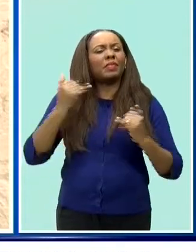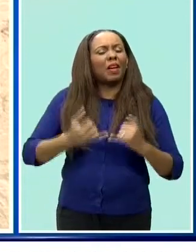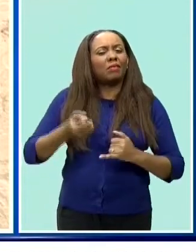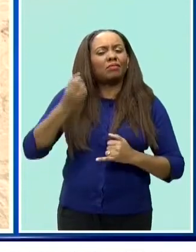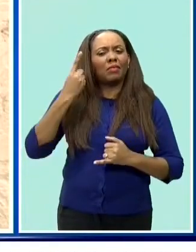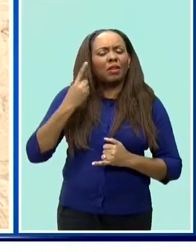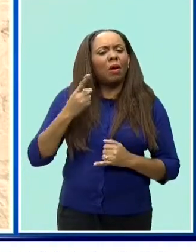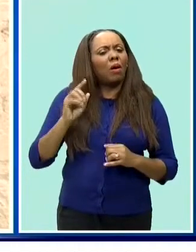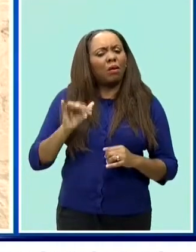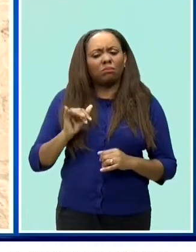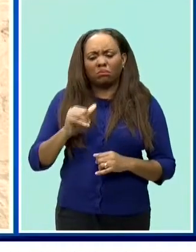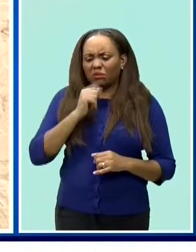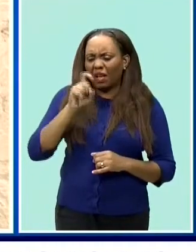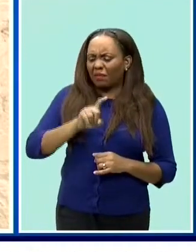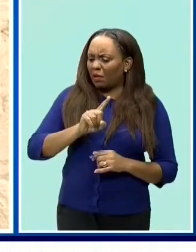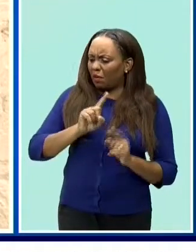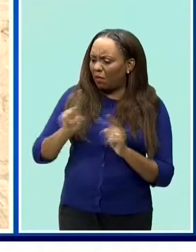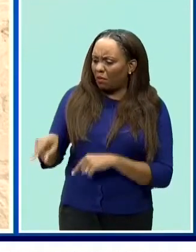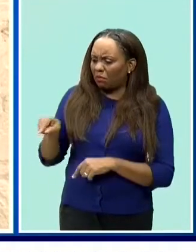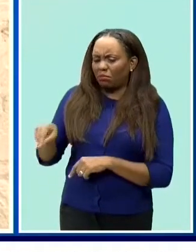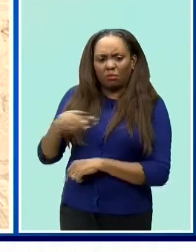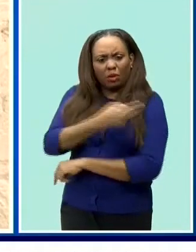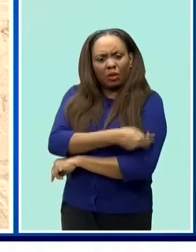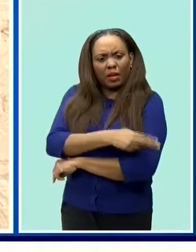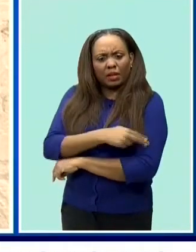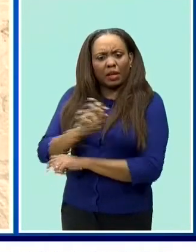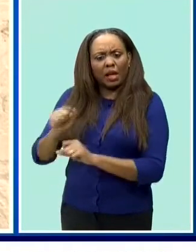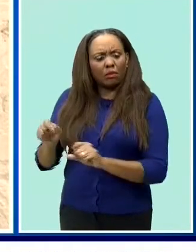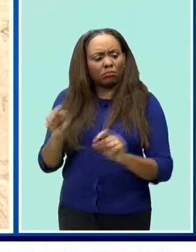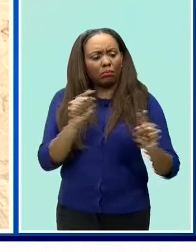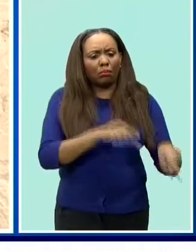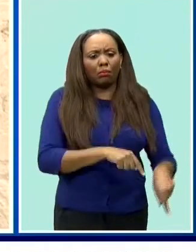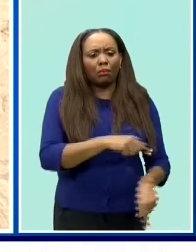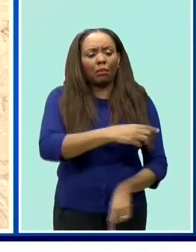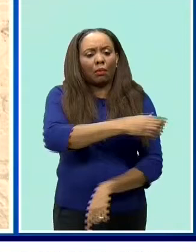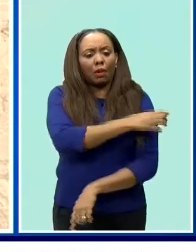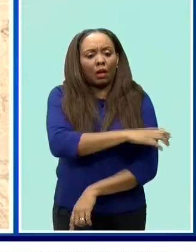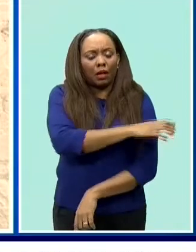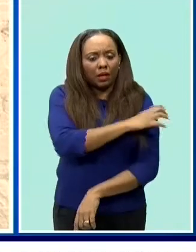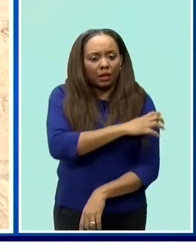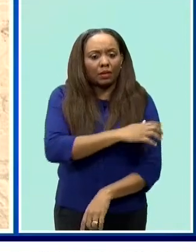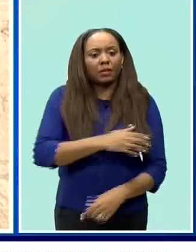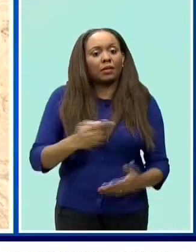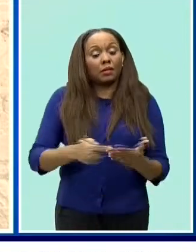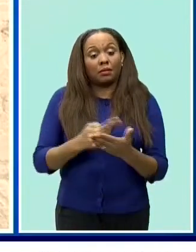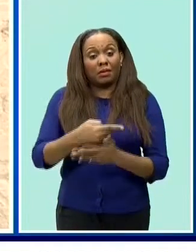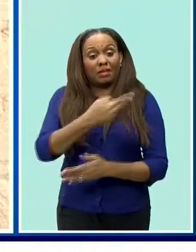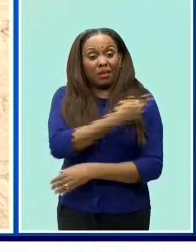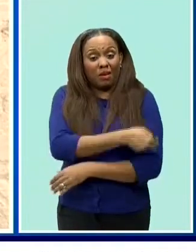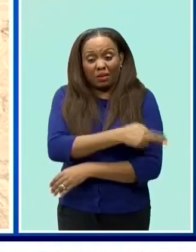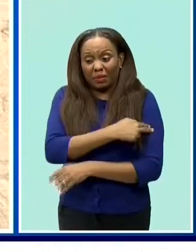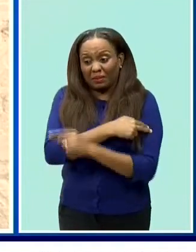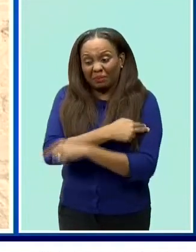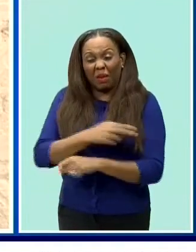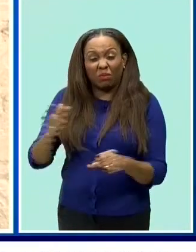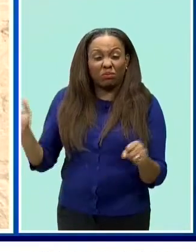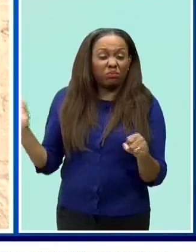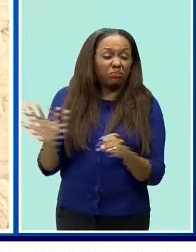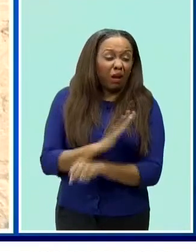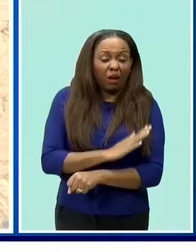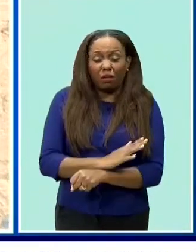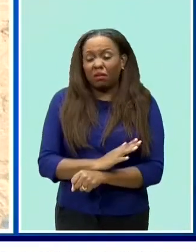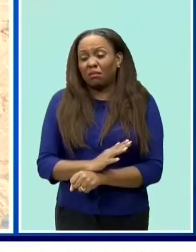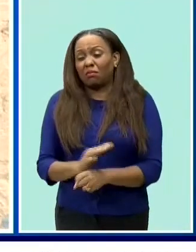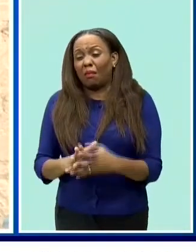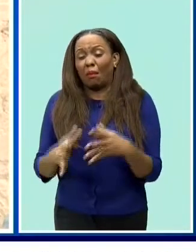started, and we also have a situation where the hospital is full, and even with having